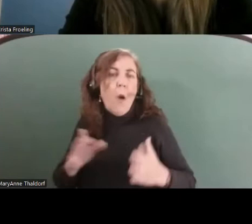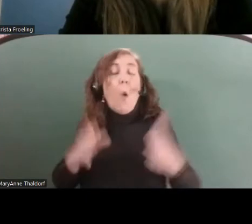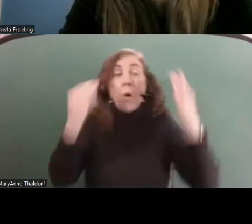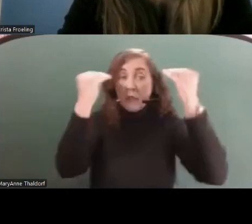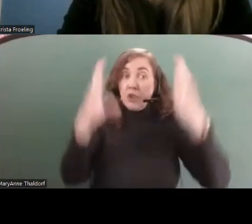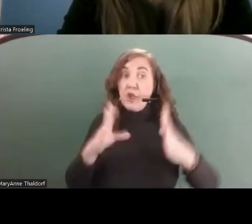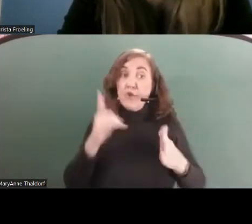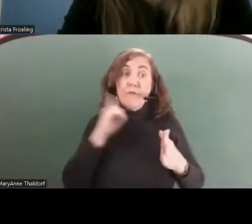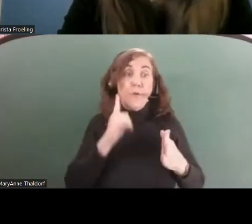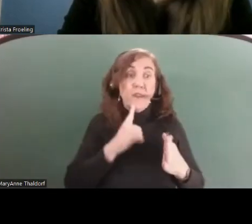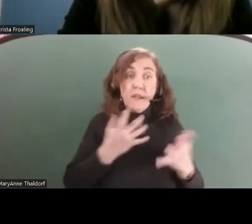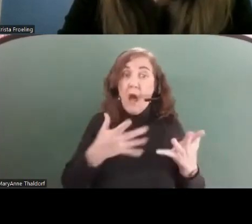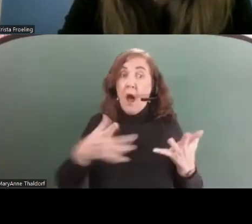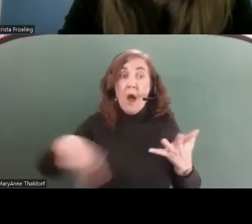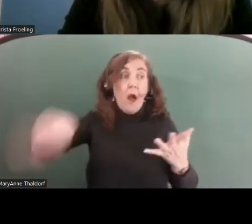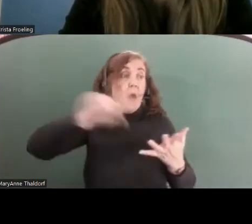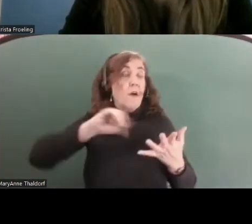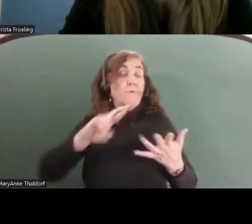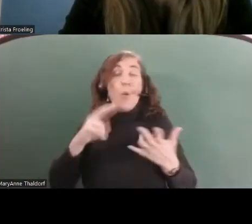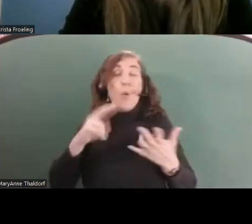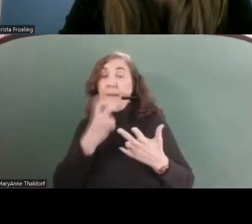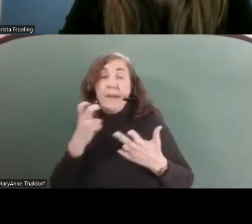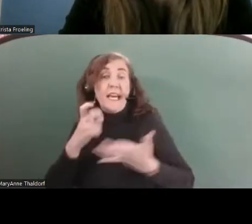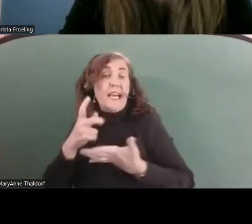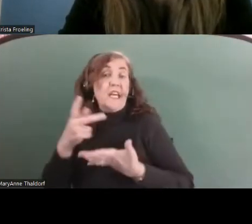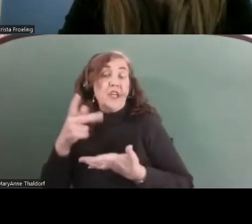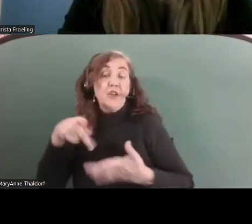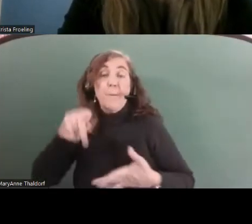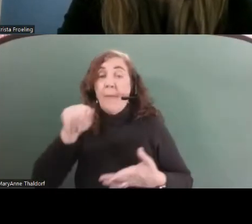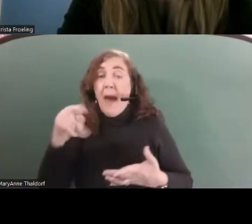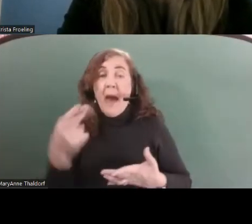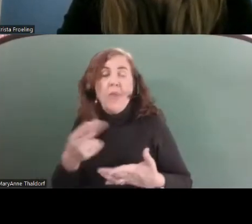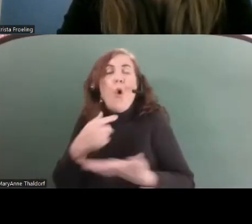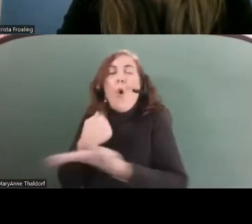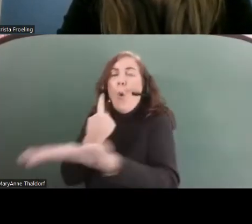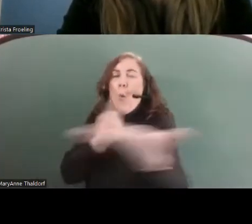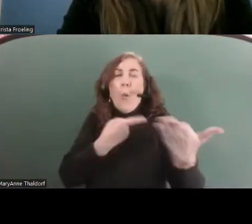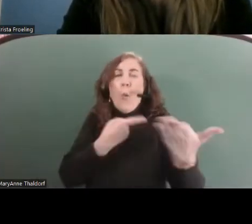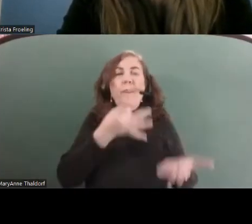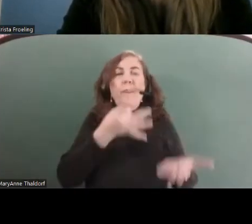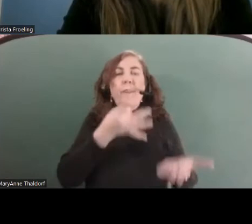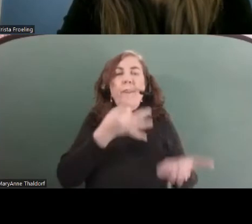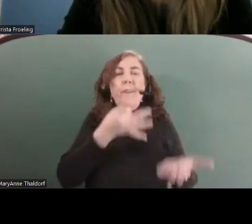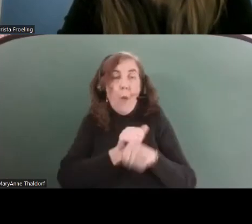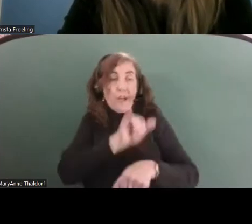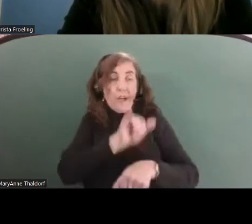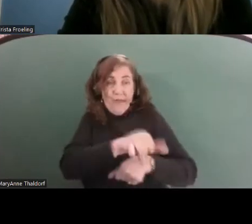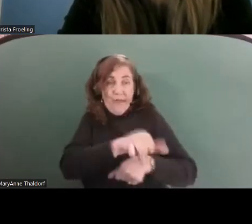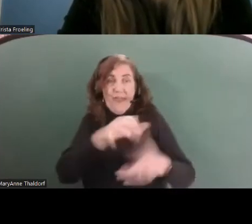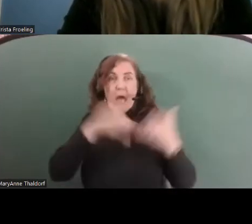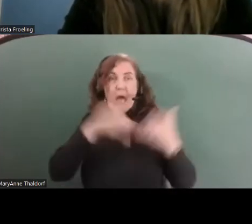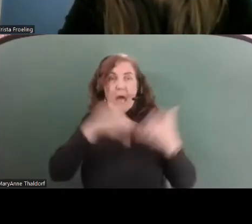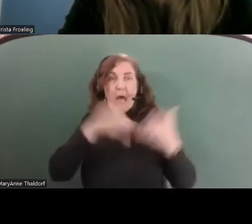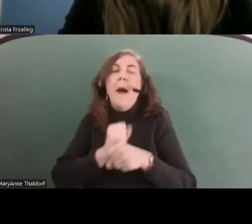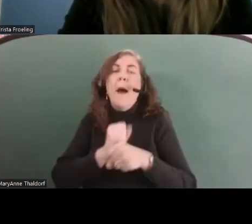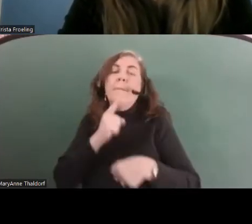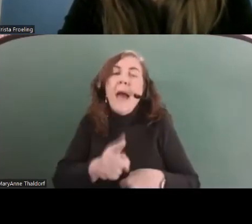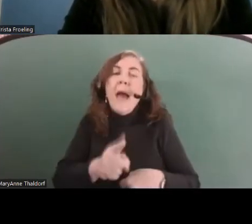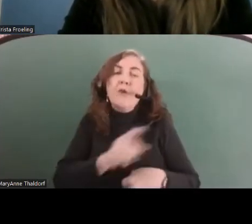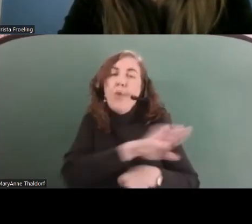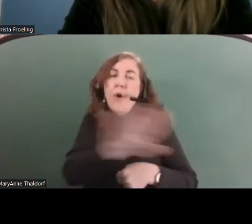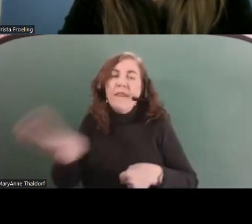or whoever's speech pathologist, who's ever working with the child, is to make sure the devices are working every